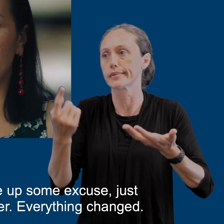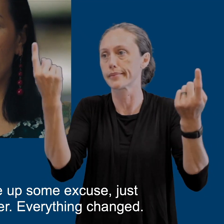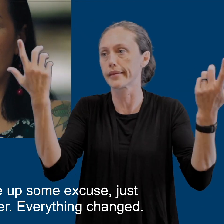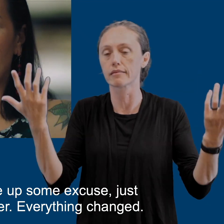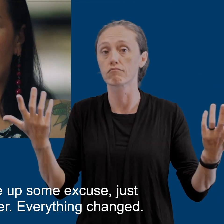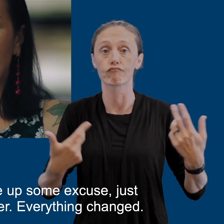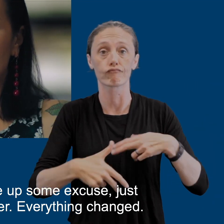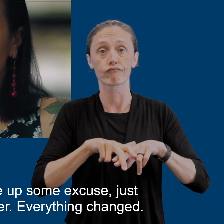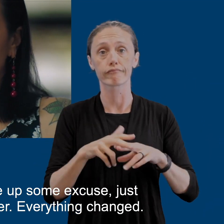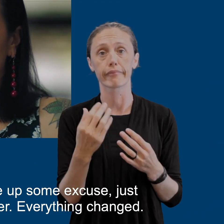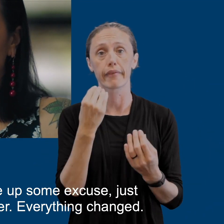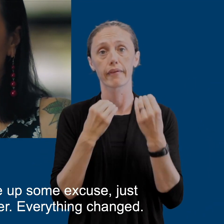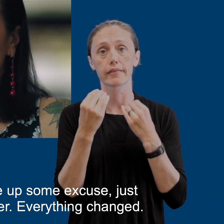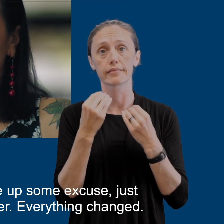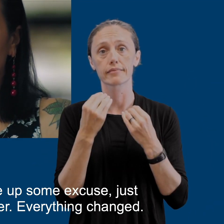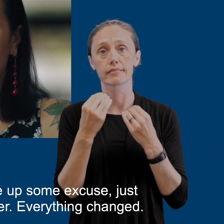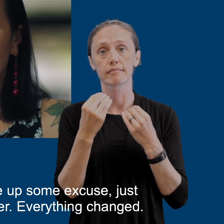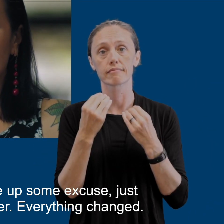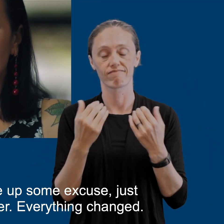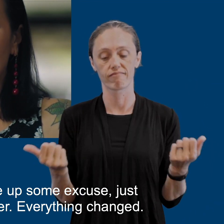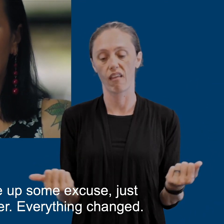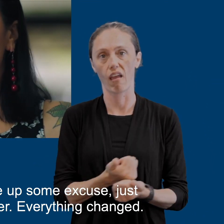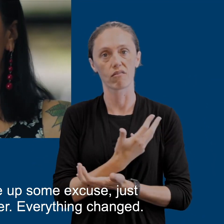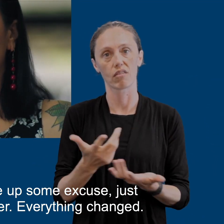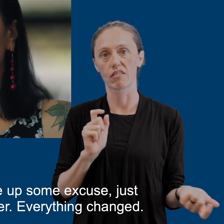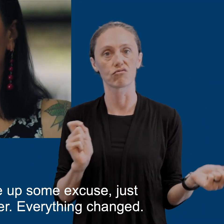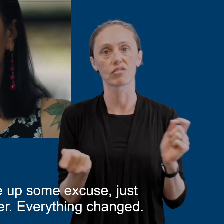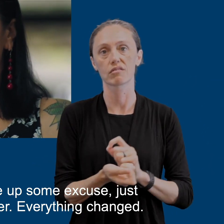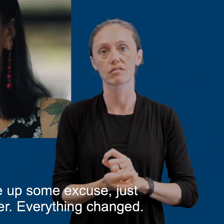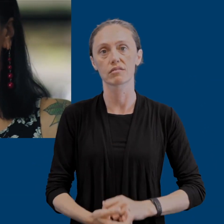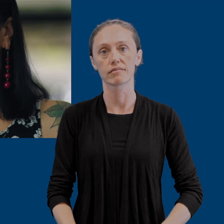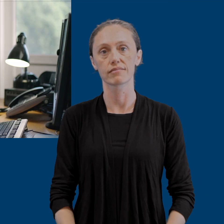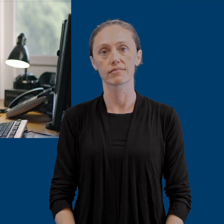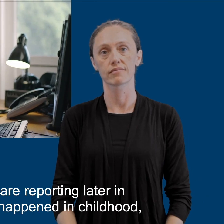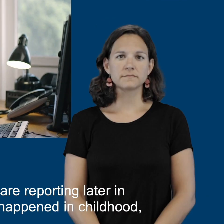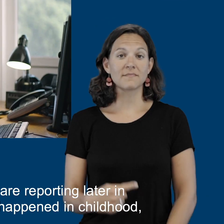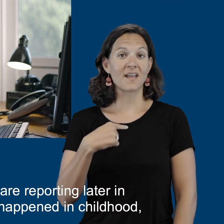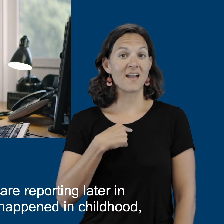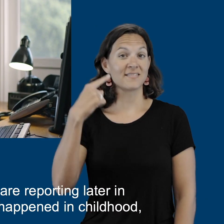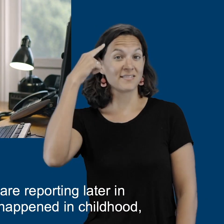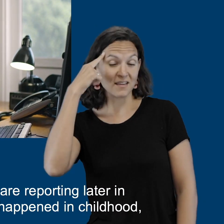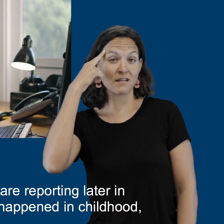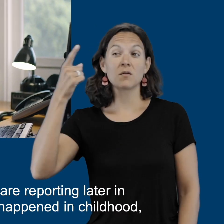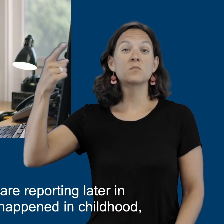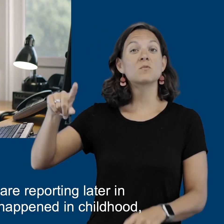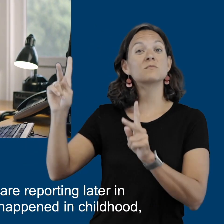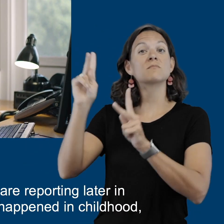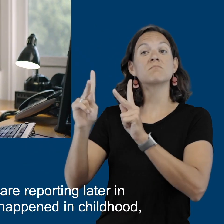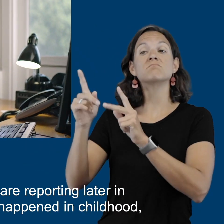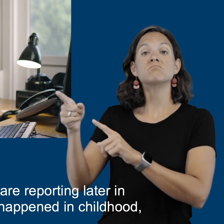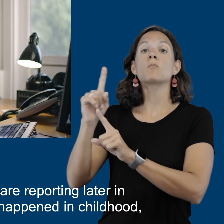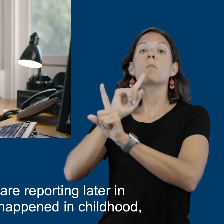excuse and just sat down and had dinner, and everything changed. I think